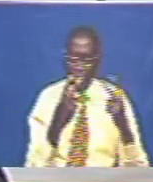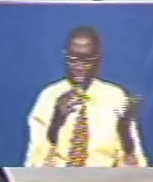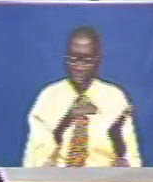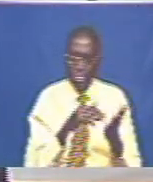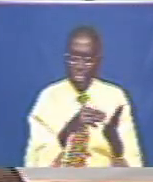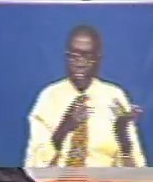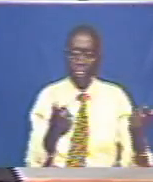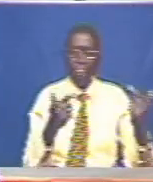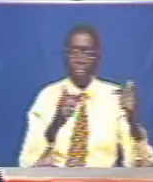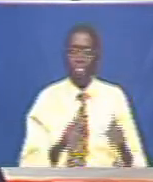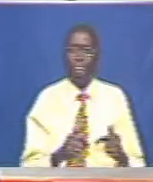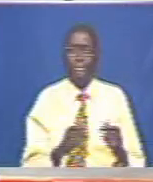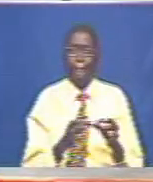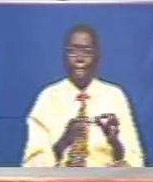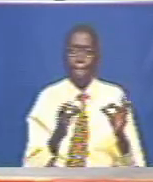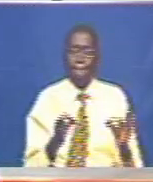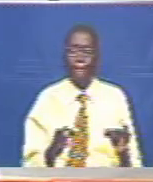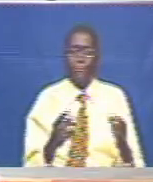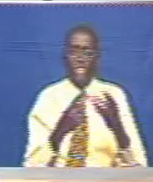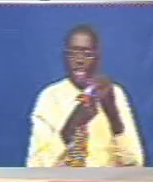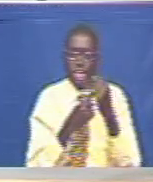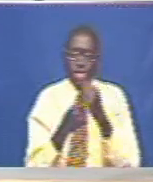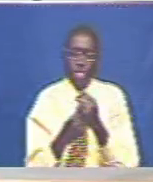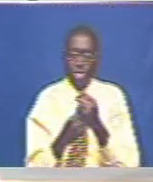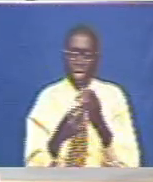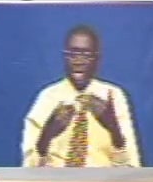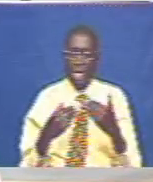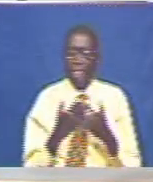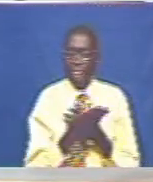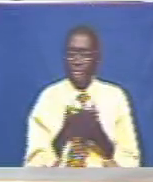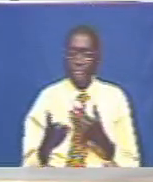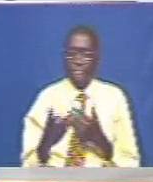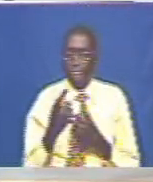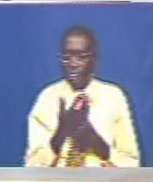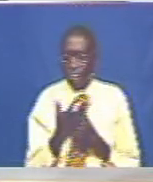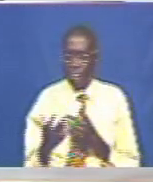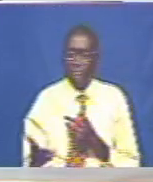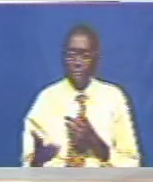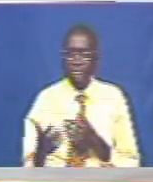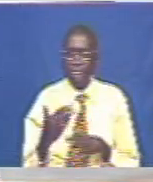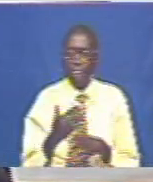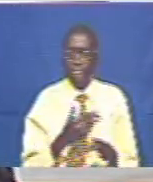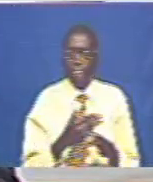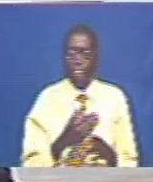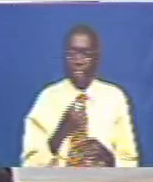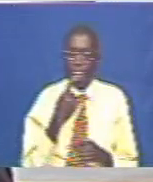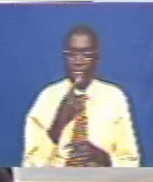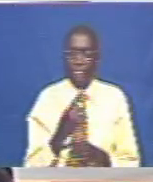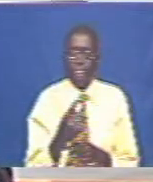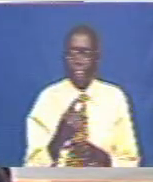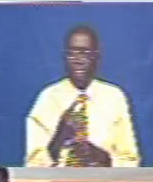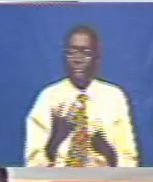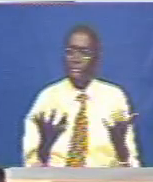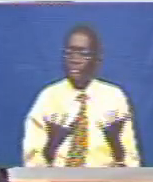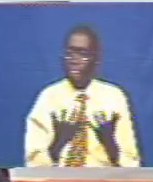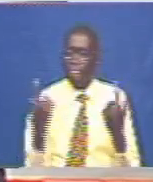on board, at least to make sure that the stakeholders can be able to have this. And one of the things, just before I proceed, is where we